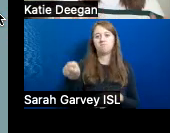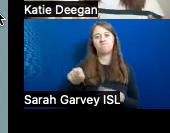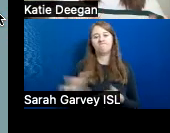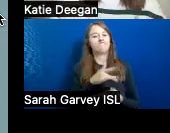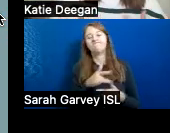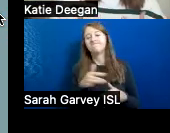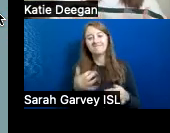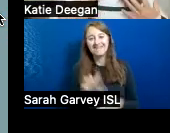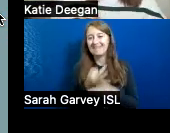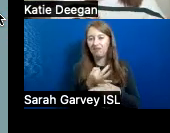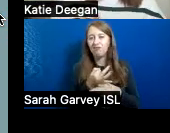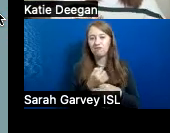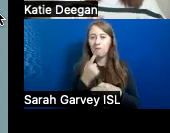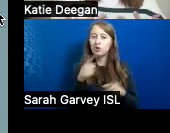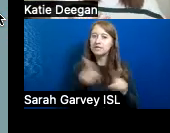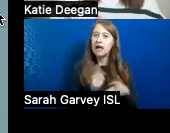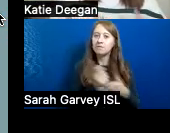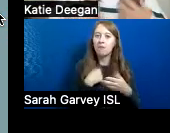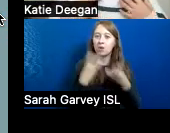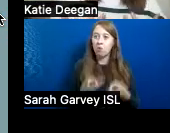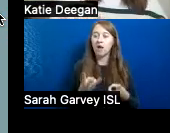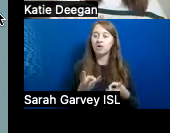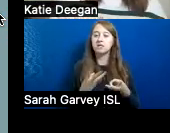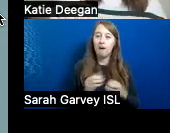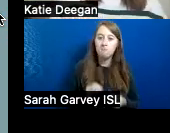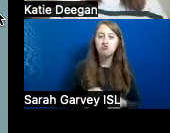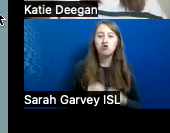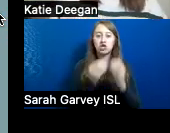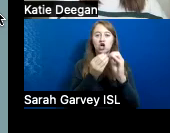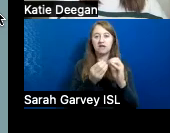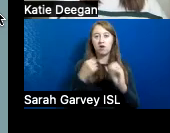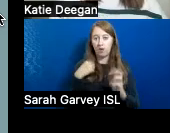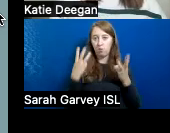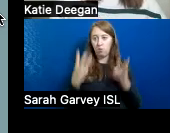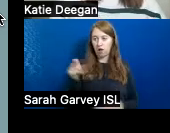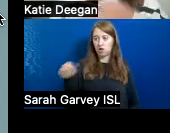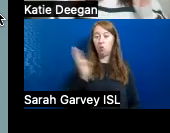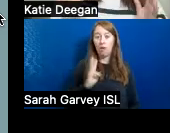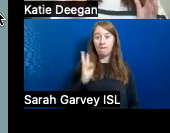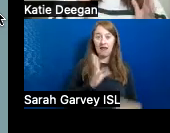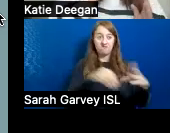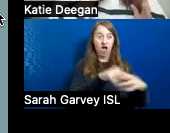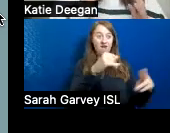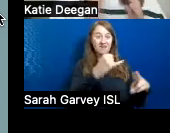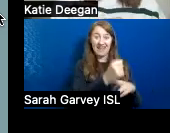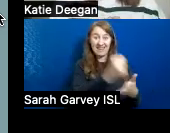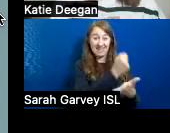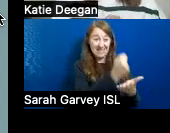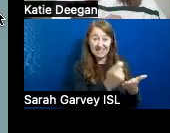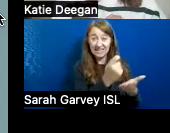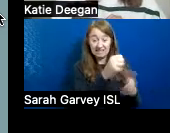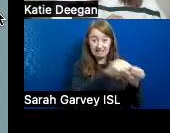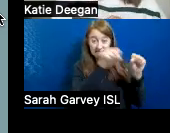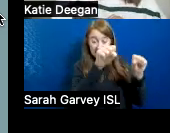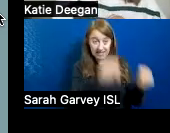want it to be productive. We want women to go into the system knowing that there is change that they can make, in all aspects, and